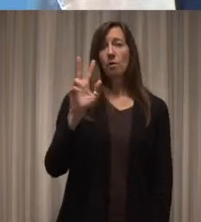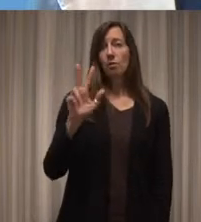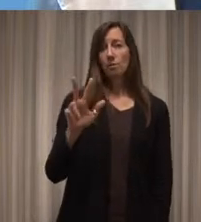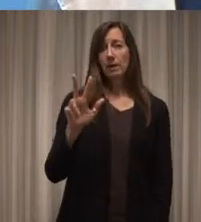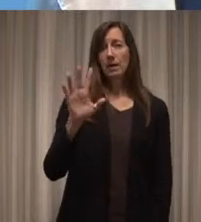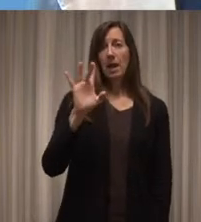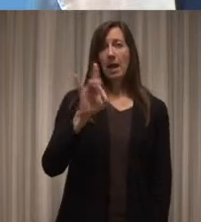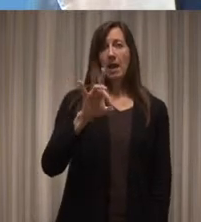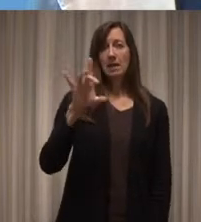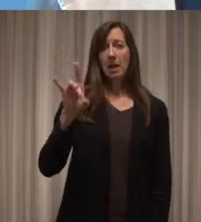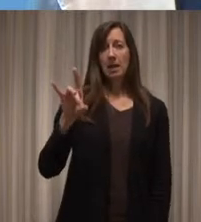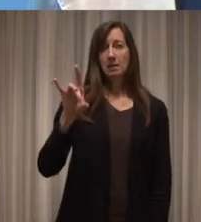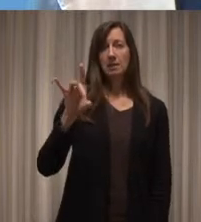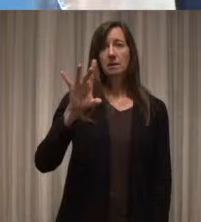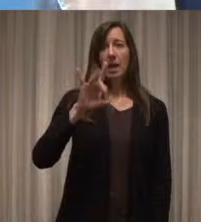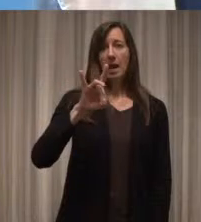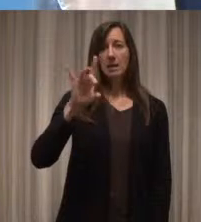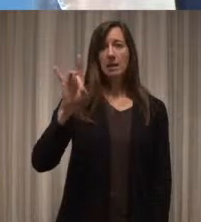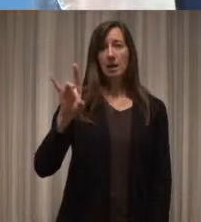845-443-8888,